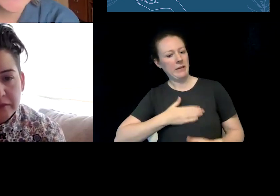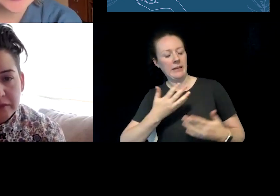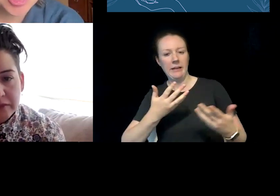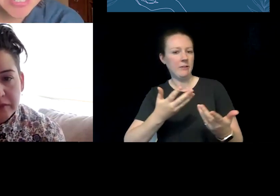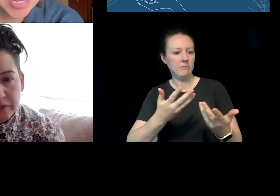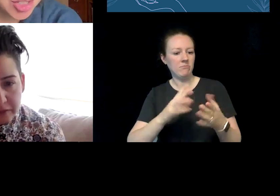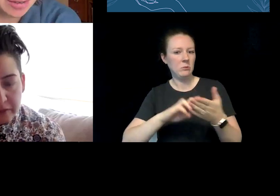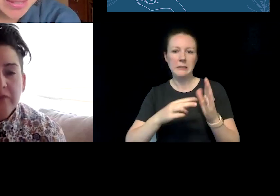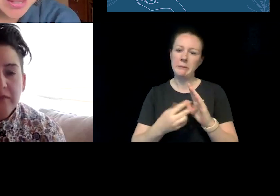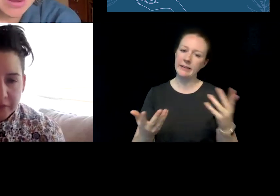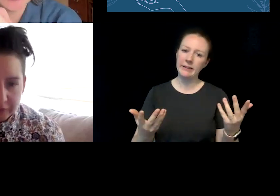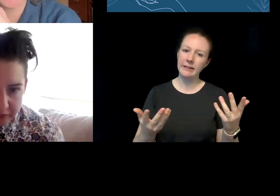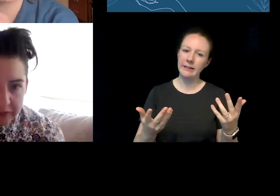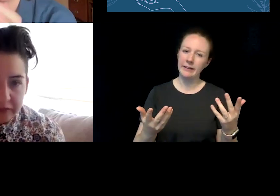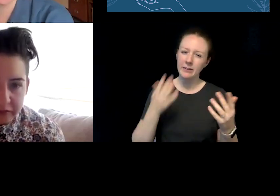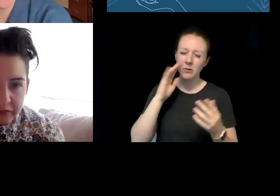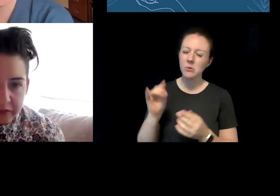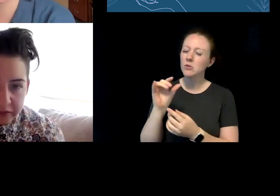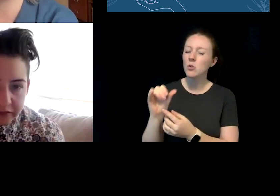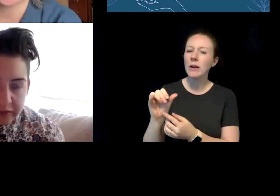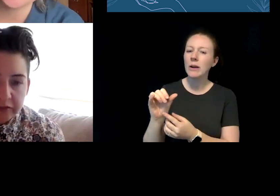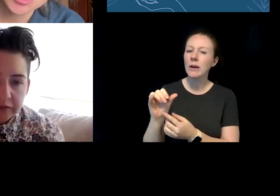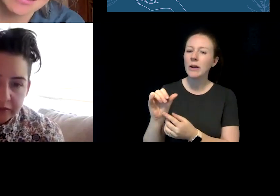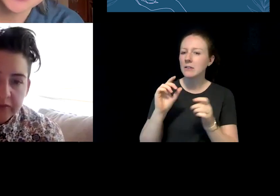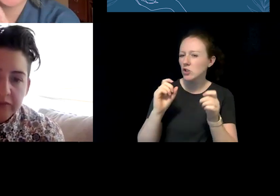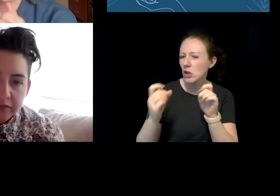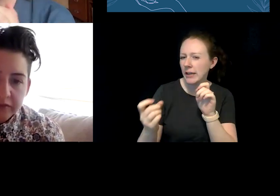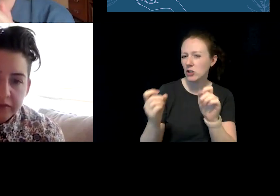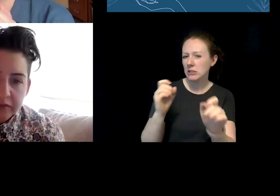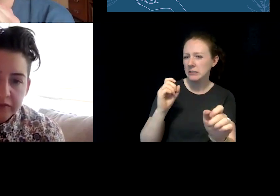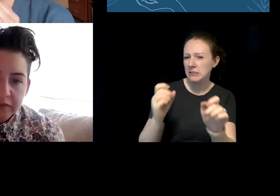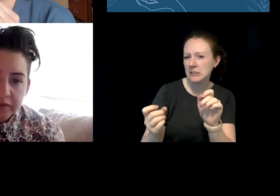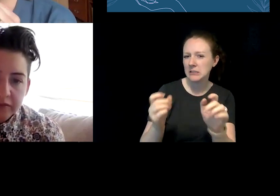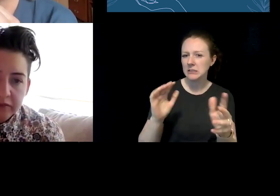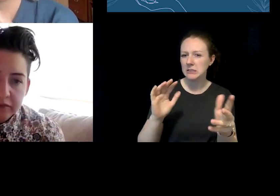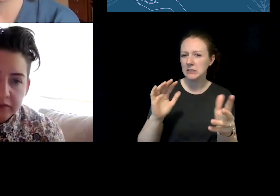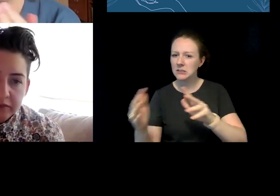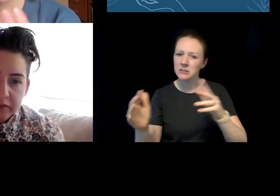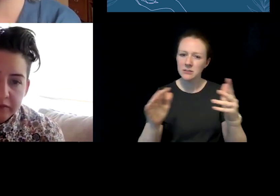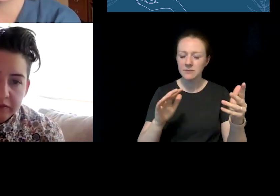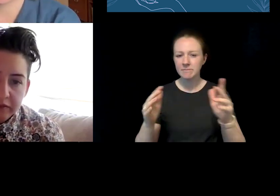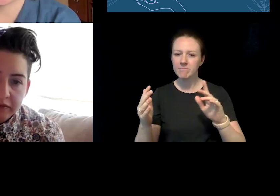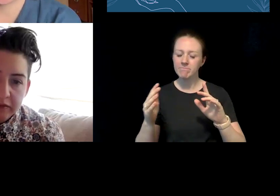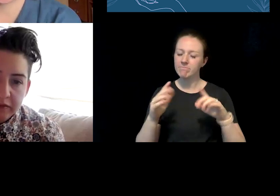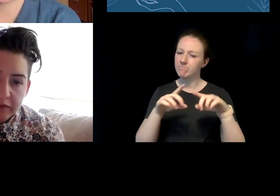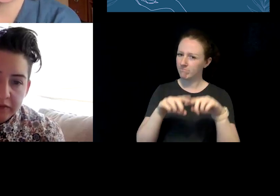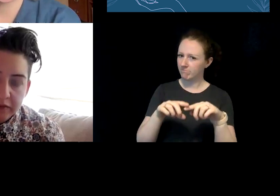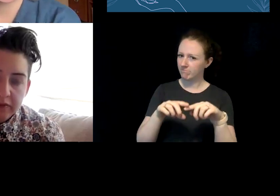also changes and shifts, right? Just like the measures for success change and shift, that I think the definition of what